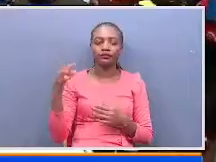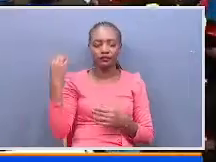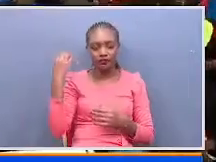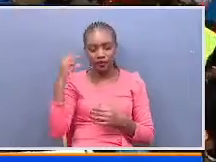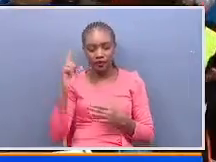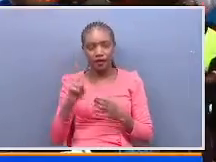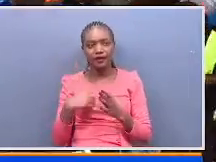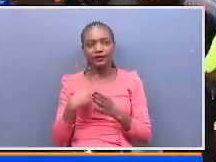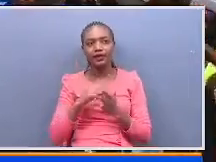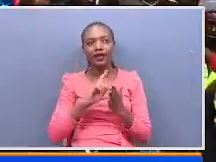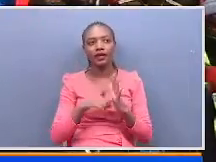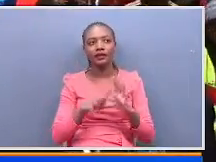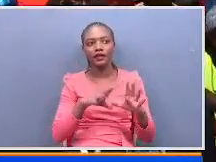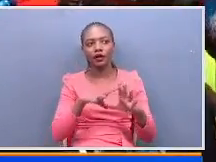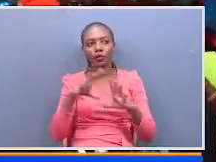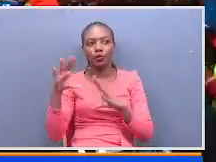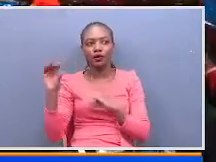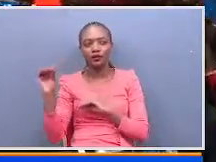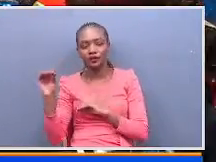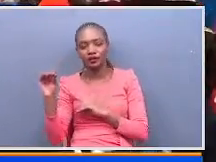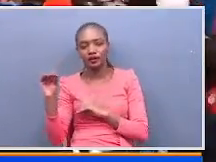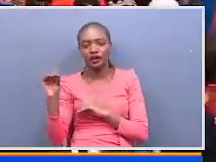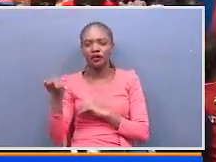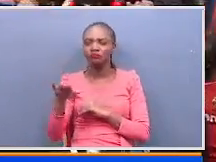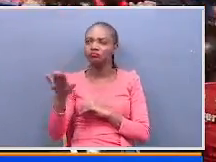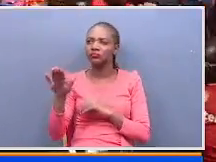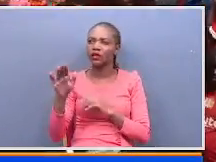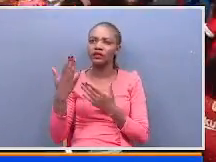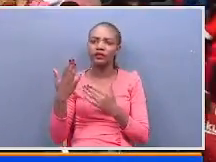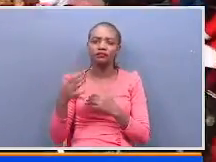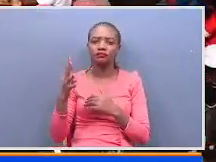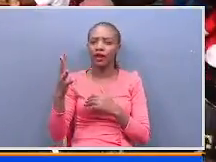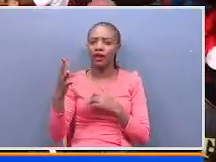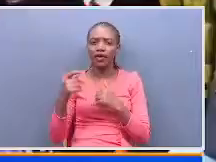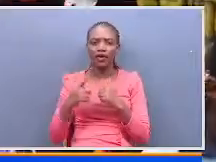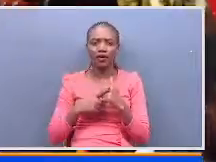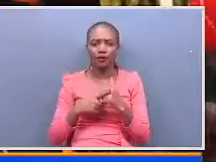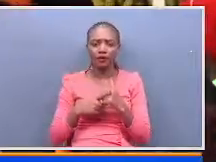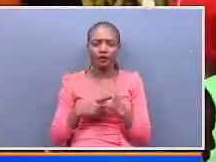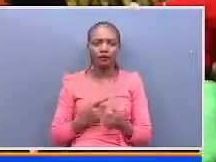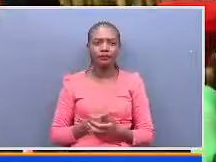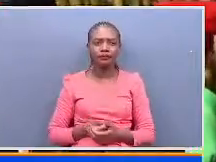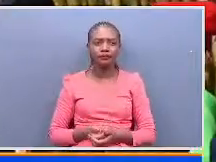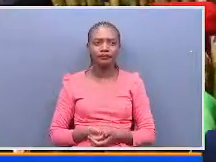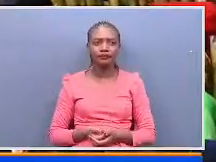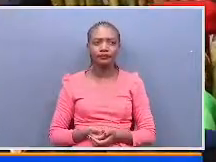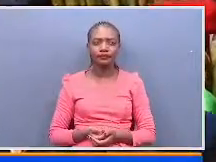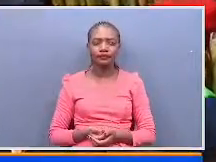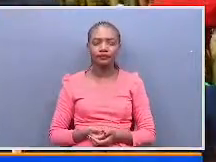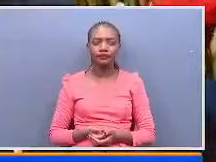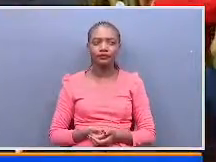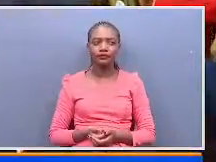Kangemi, where he hails in a bid to woo voters to elect him as the next president on Tuesday.